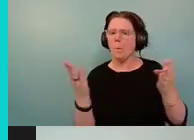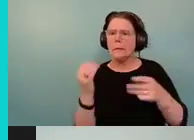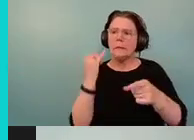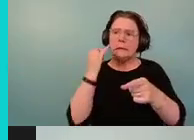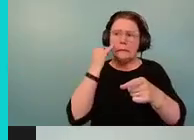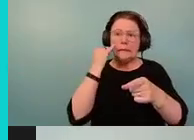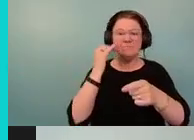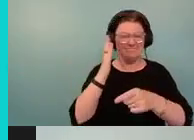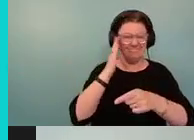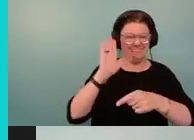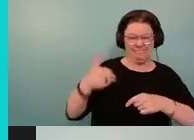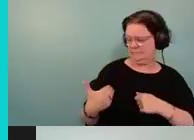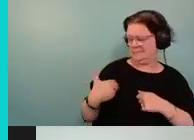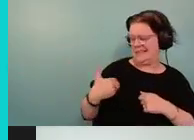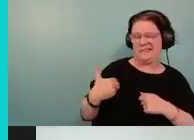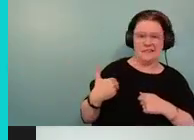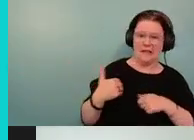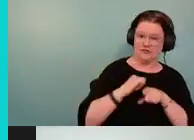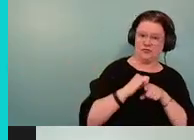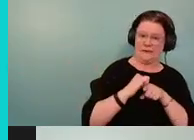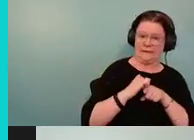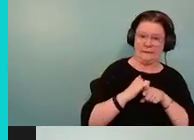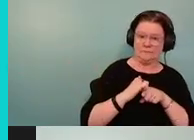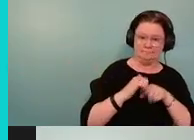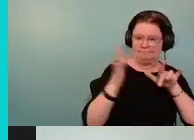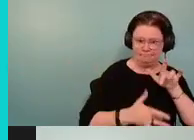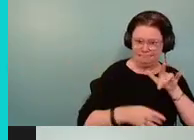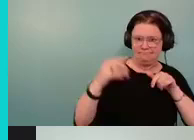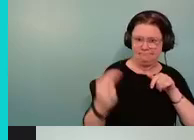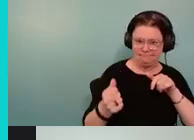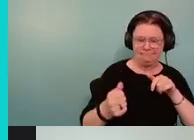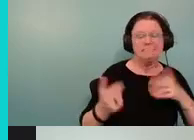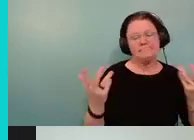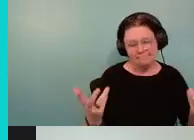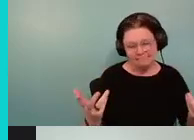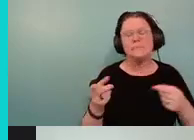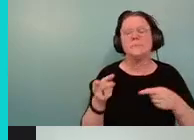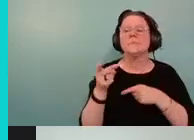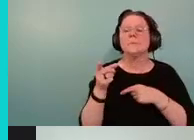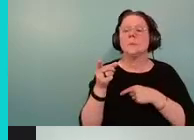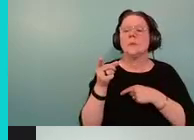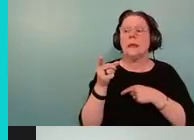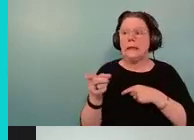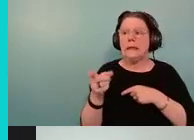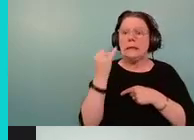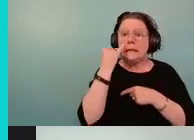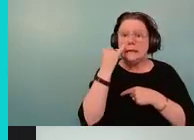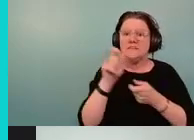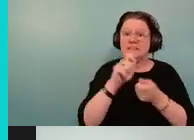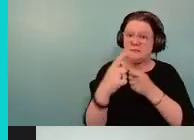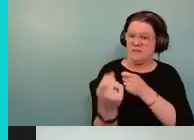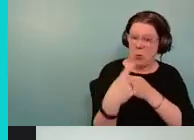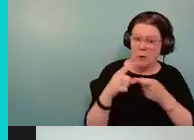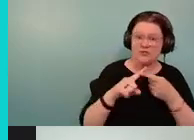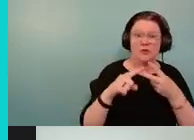weren't on the last training. If you have a question directly related to what I'm saying or want to share an experience